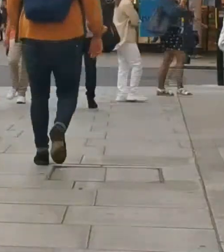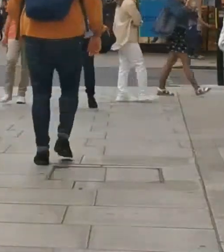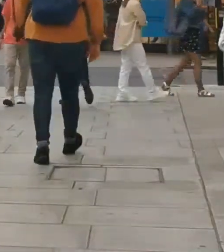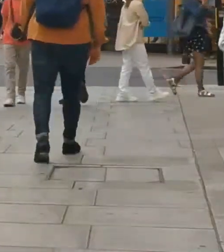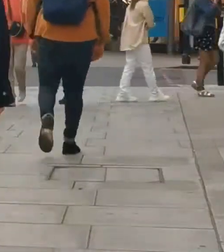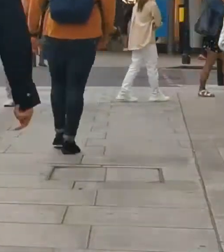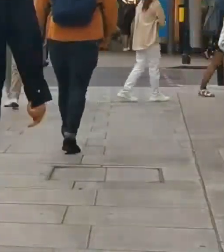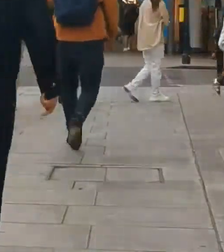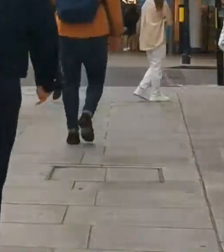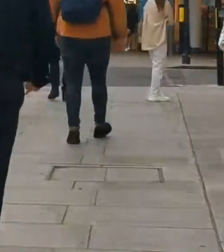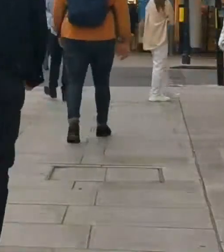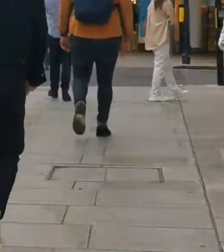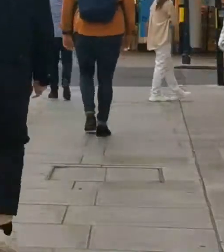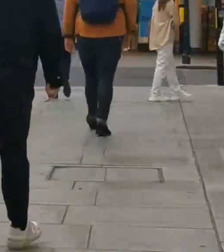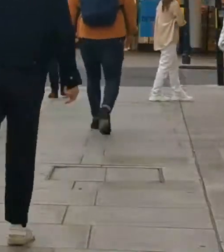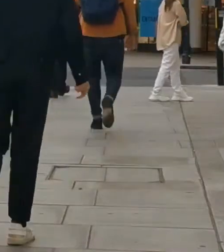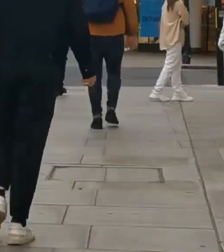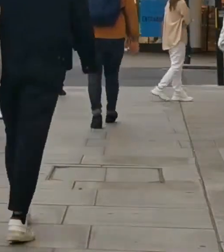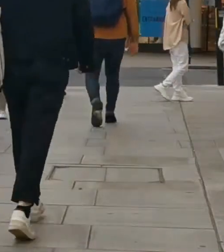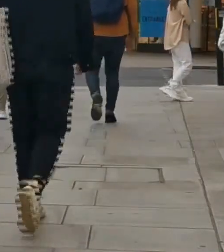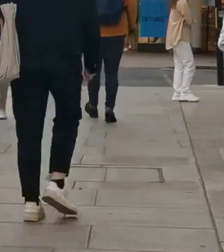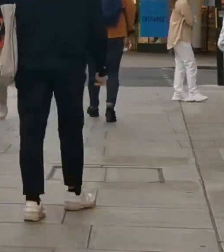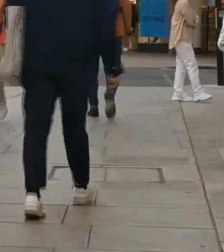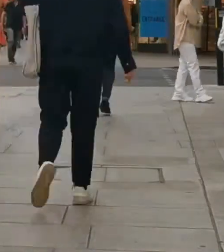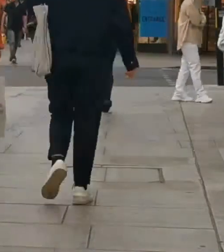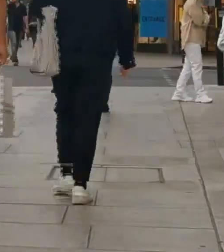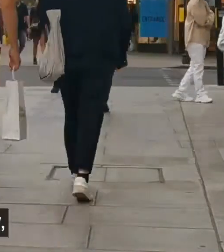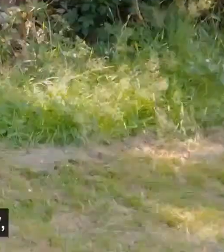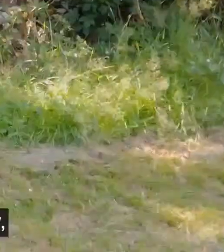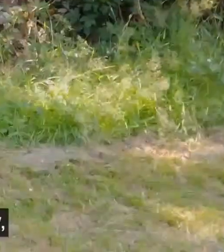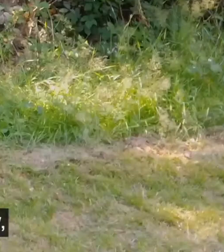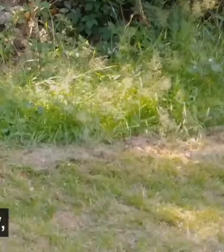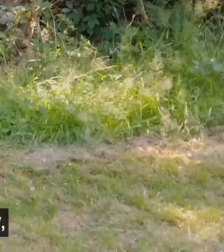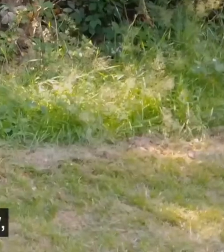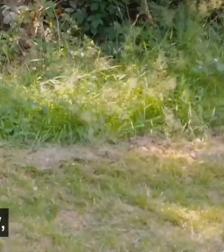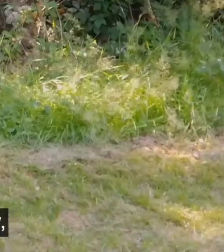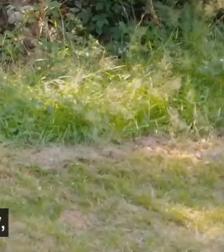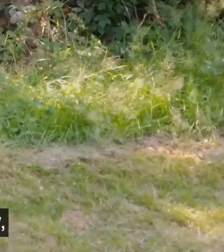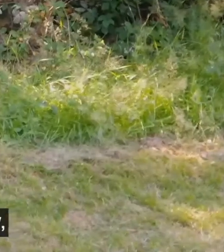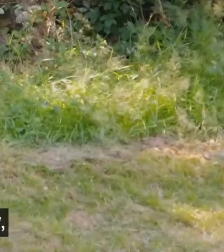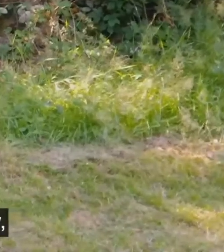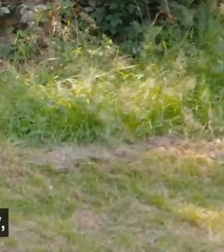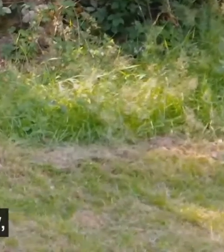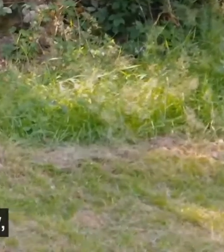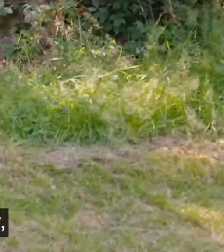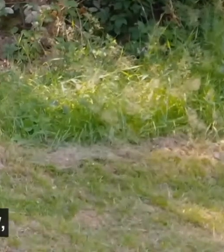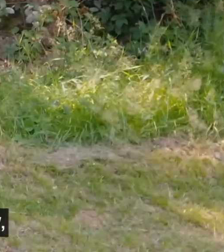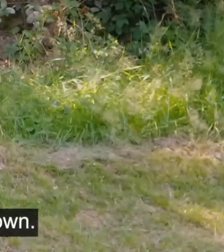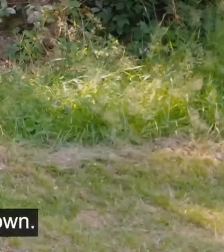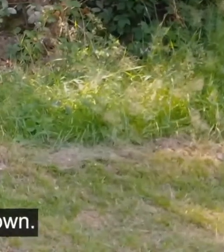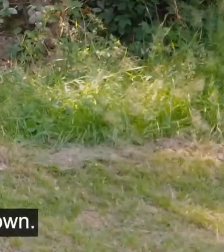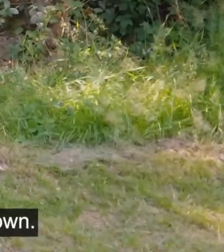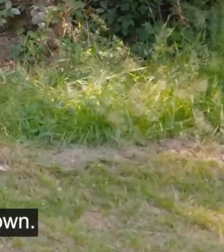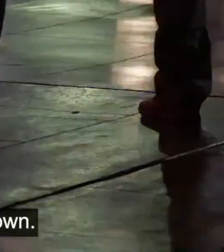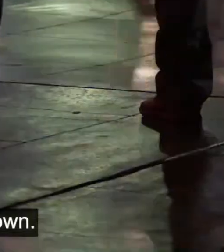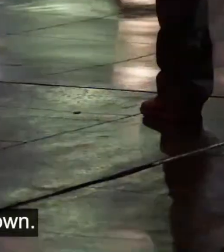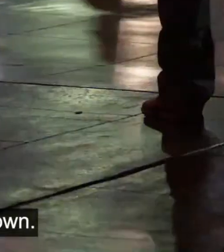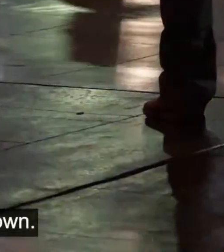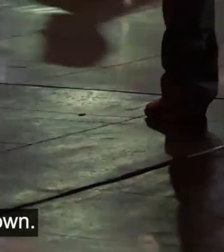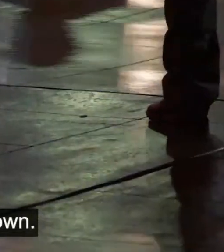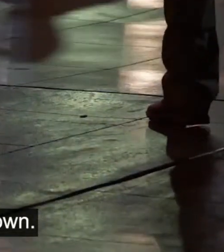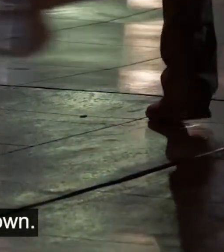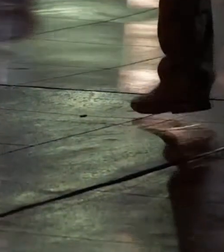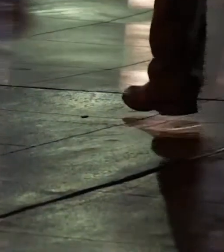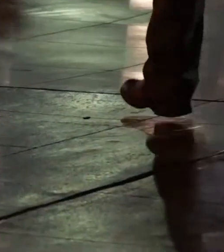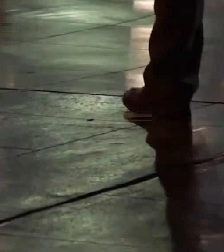since COVID, so now everything's starting to open up again. It's seeing Sina's confidence grow because there's more people